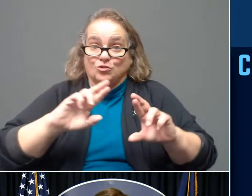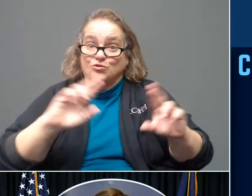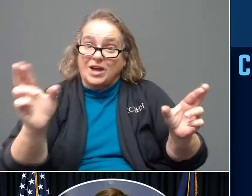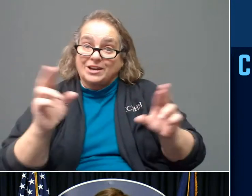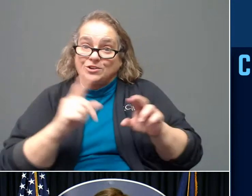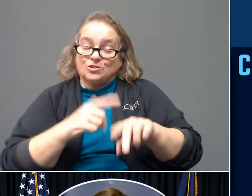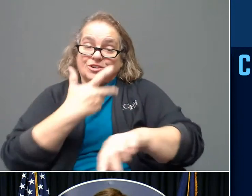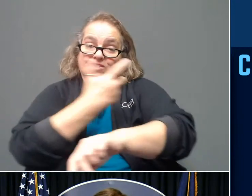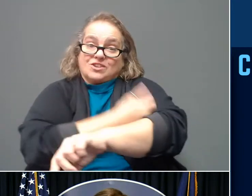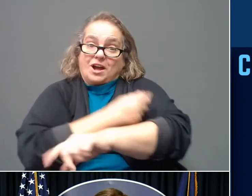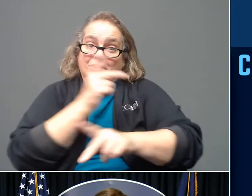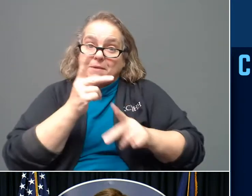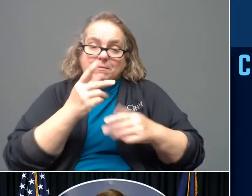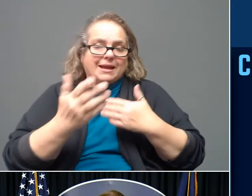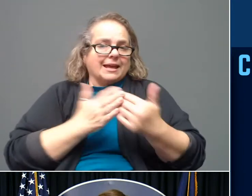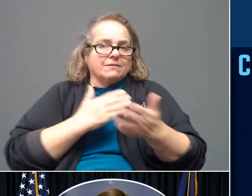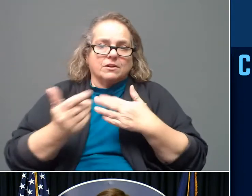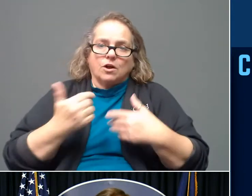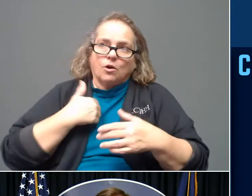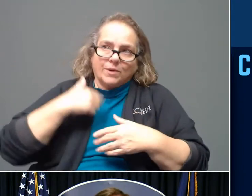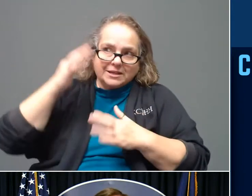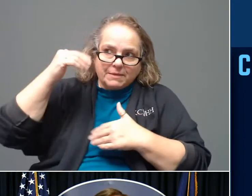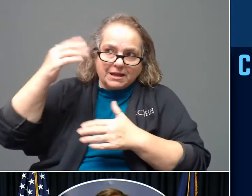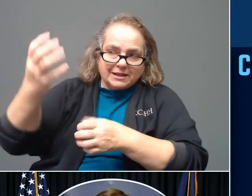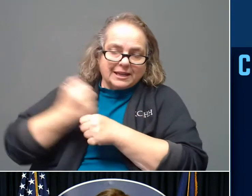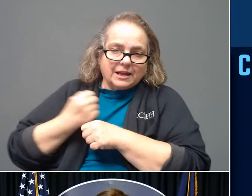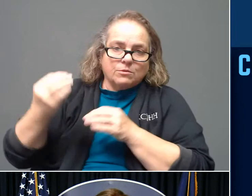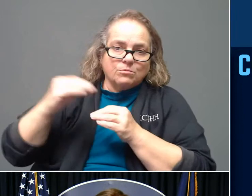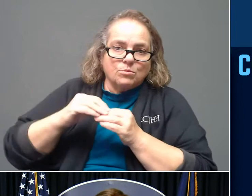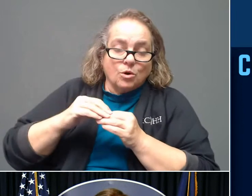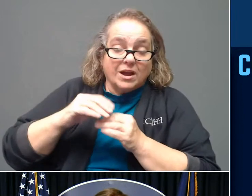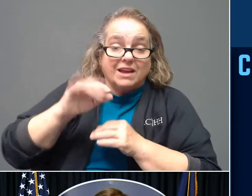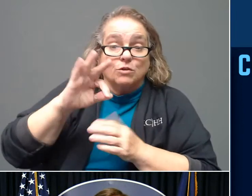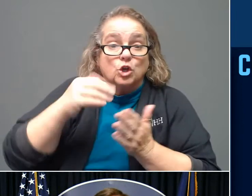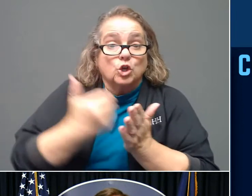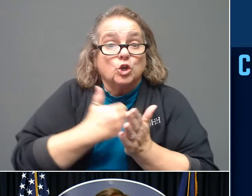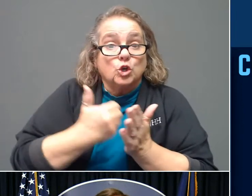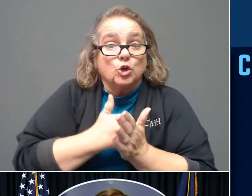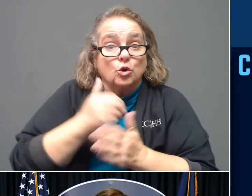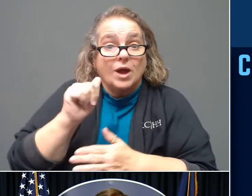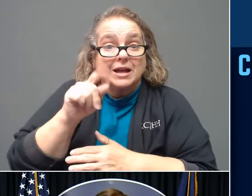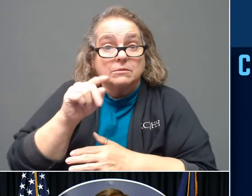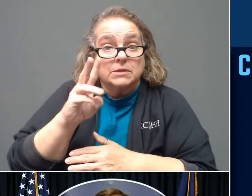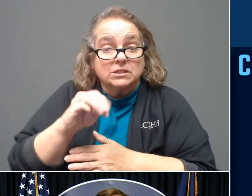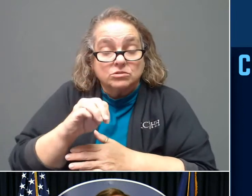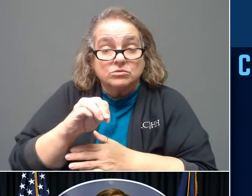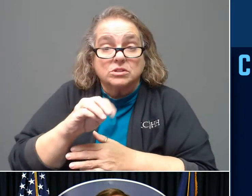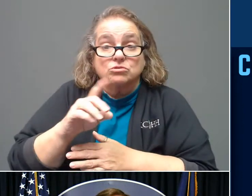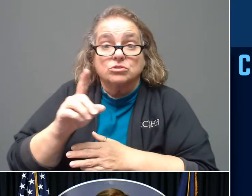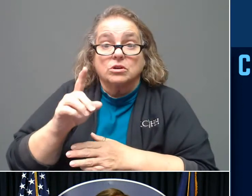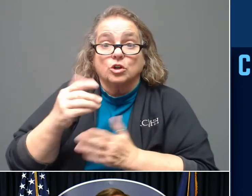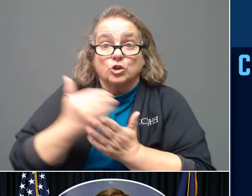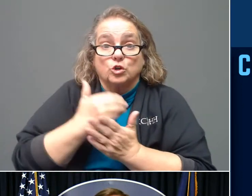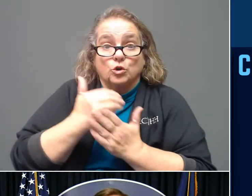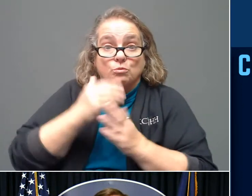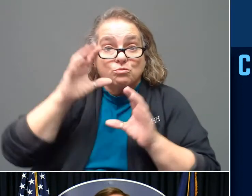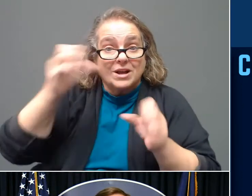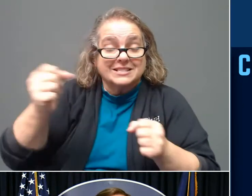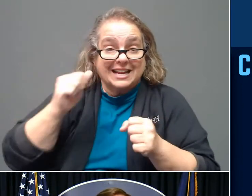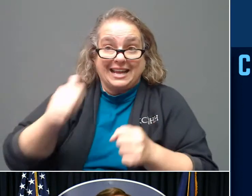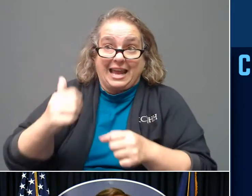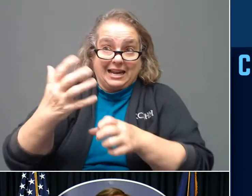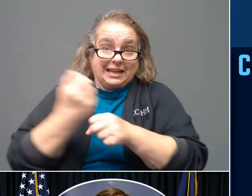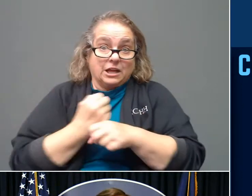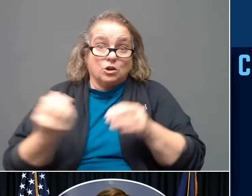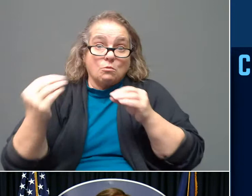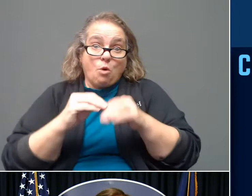be ready, because if the new administration or anybody else can get us more vaccine, I want to be able to get it out that week, even if